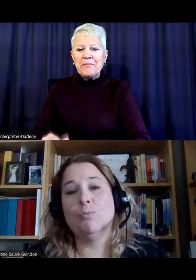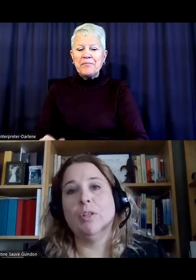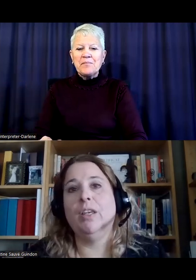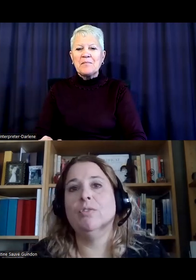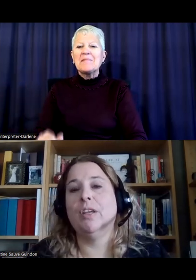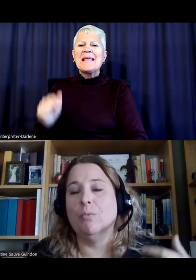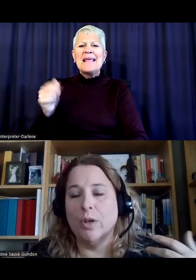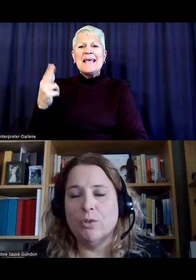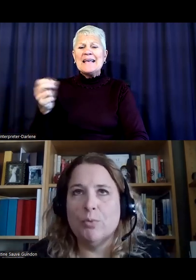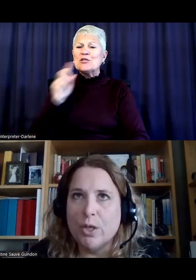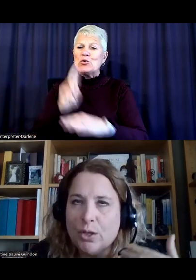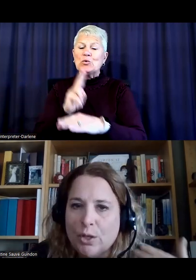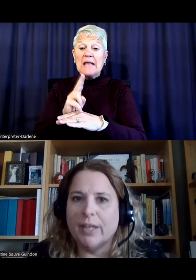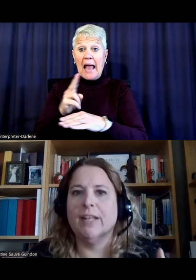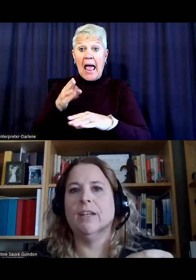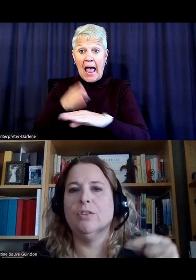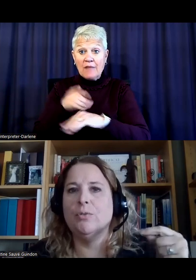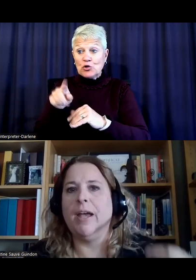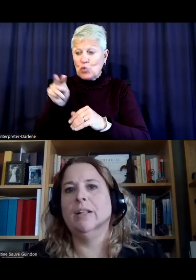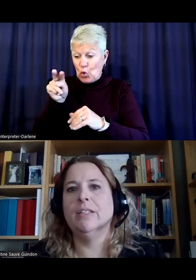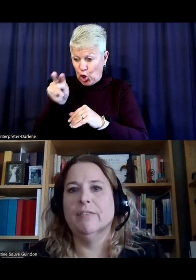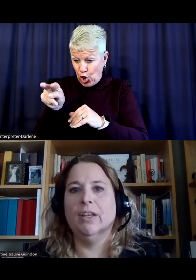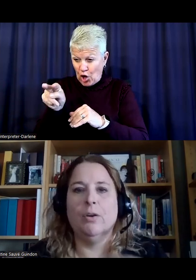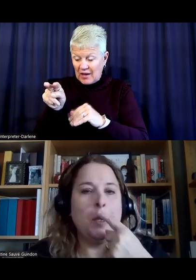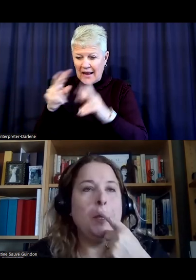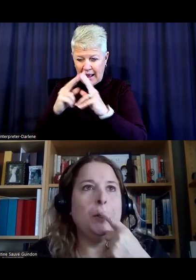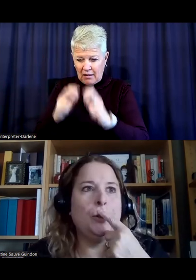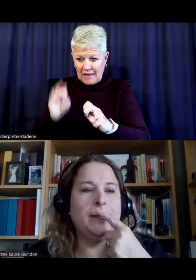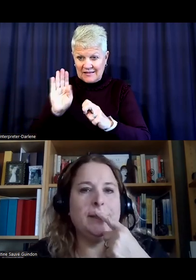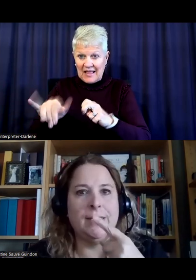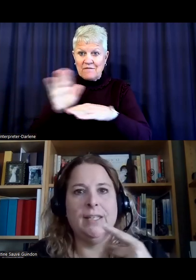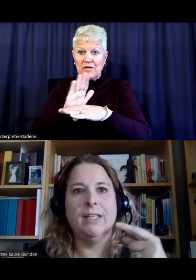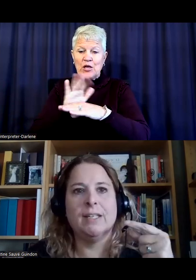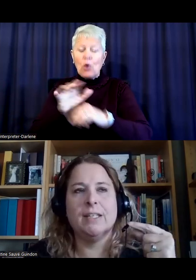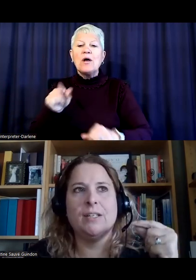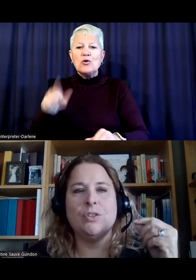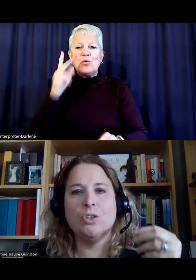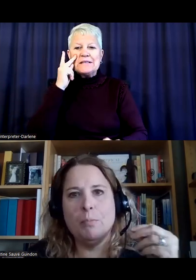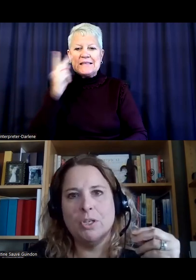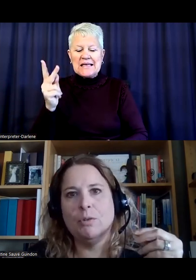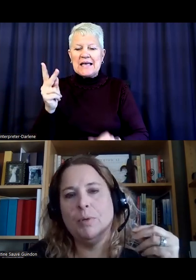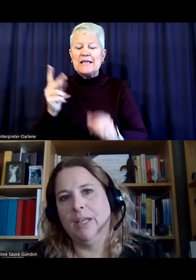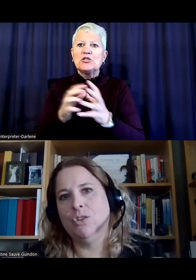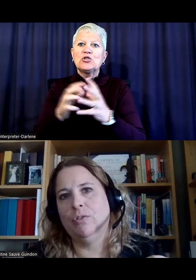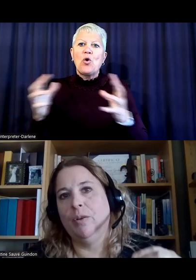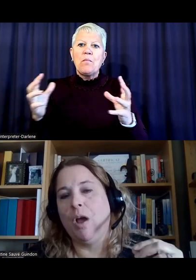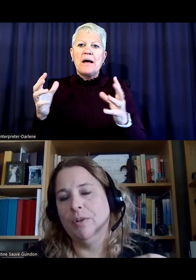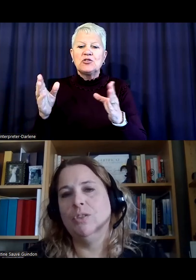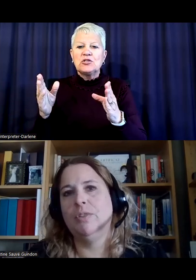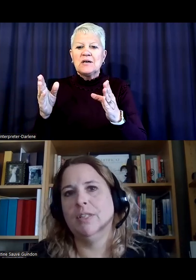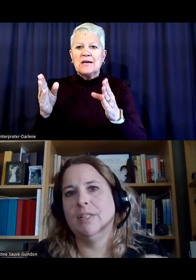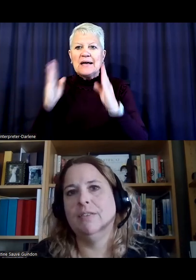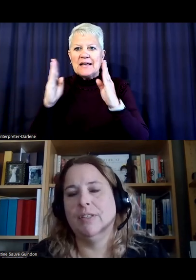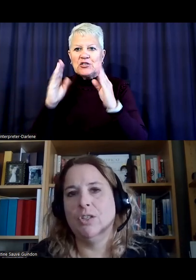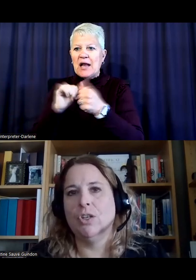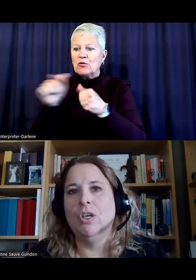He was really using, once you re-look and you analyze the video, you get to see so much potential and how he's